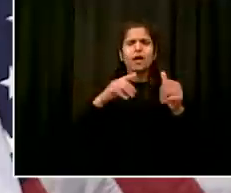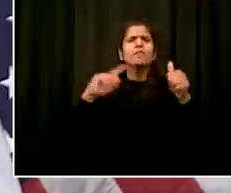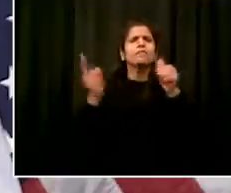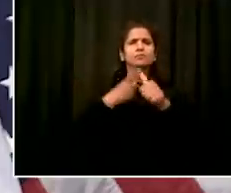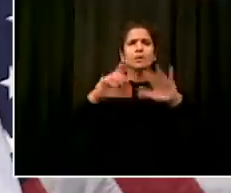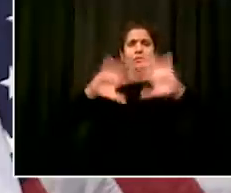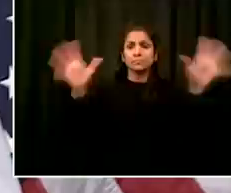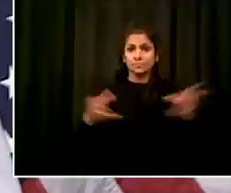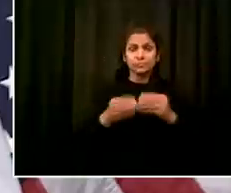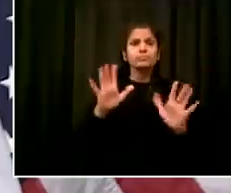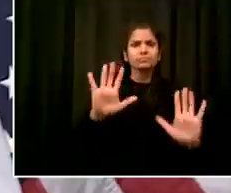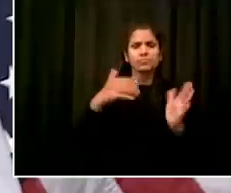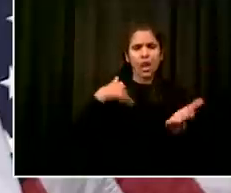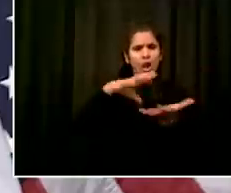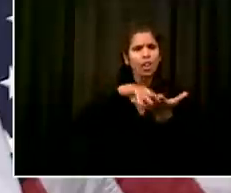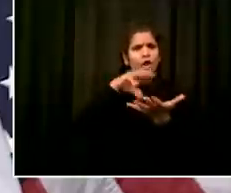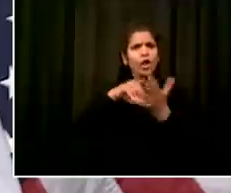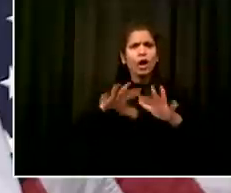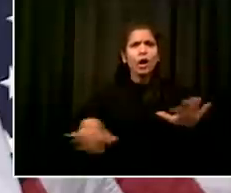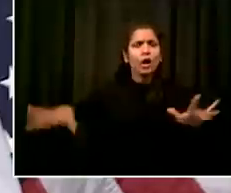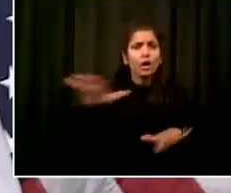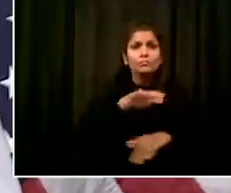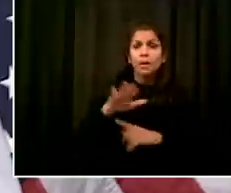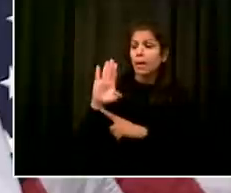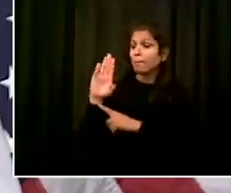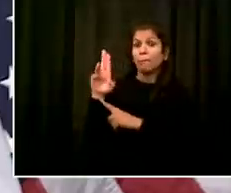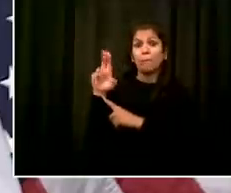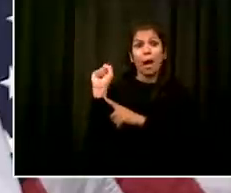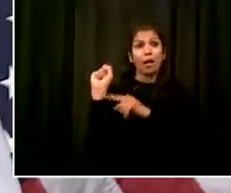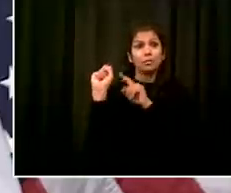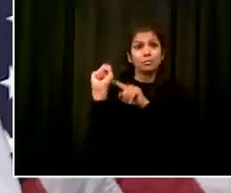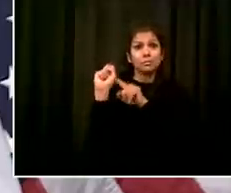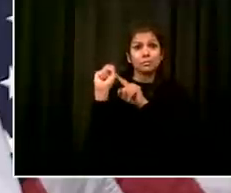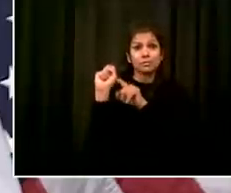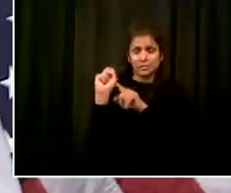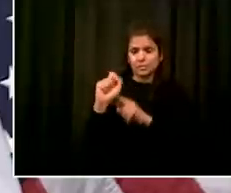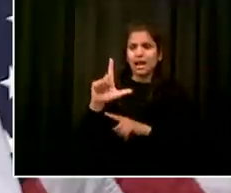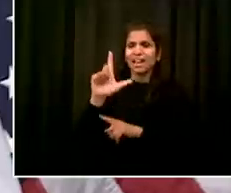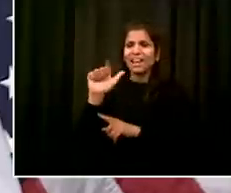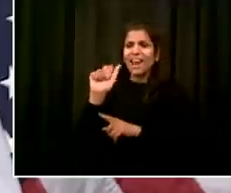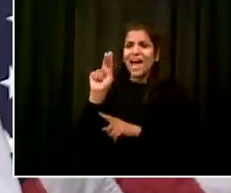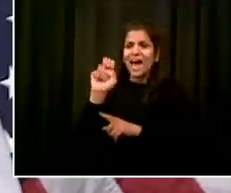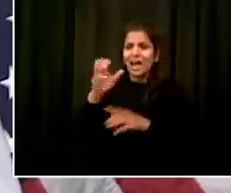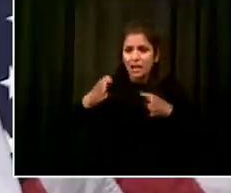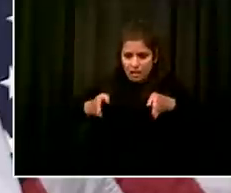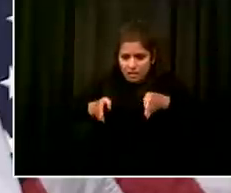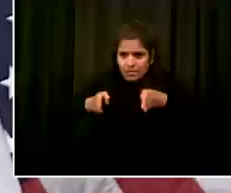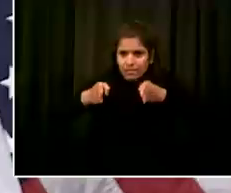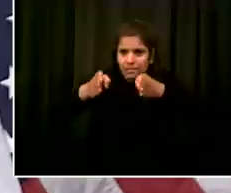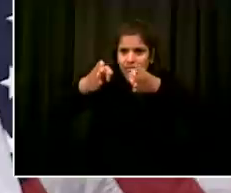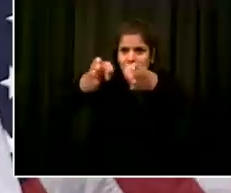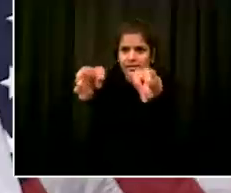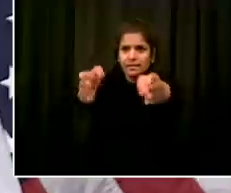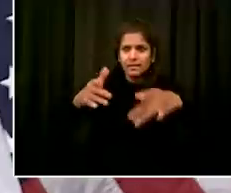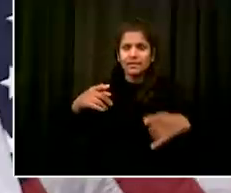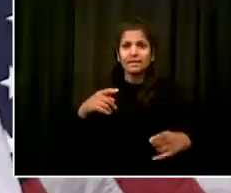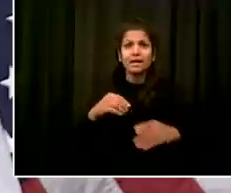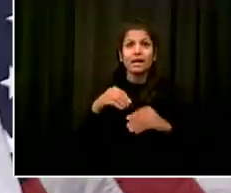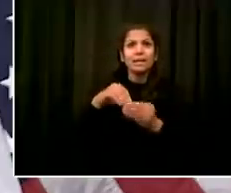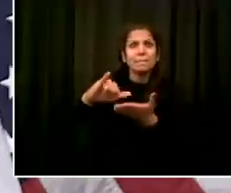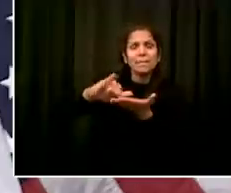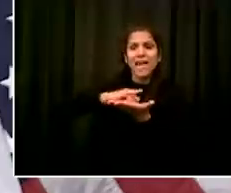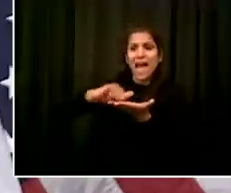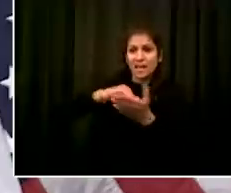public discourse, you know, more and more people will use them if they work better. Select bus service has been